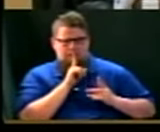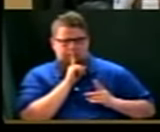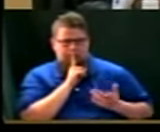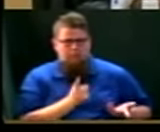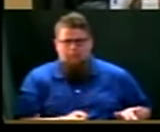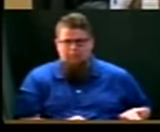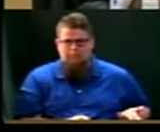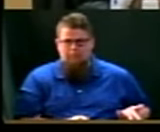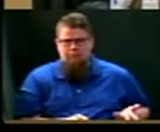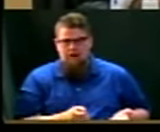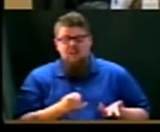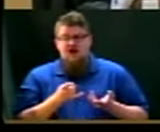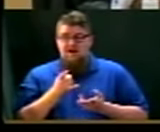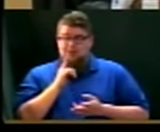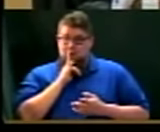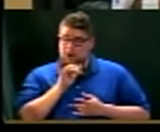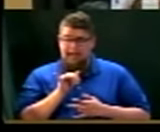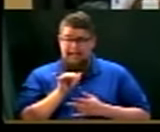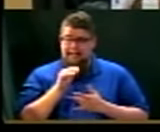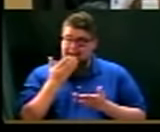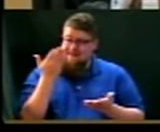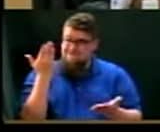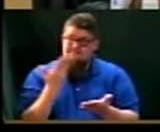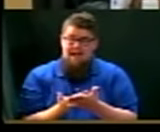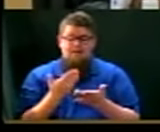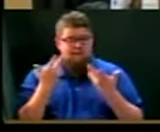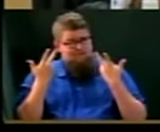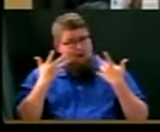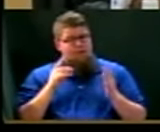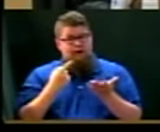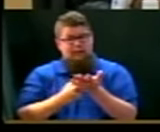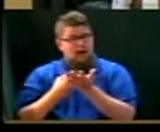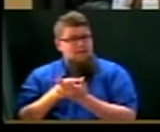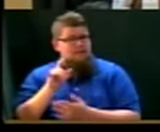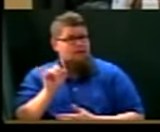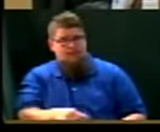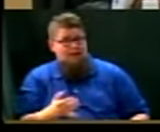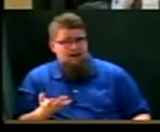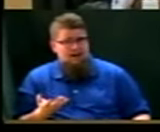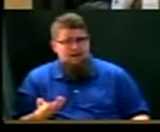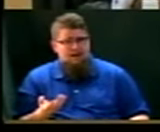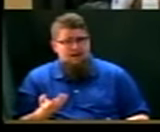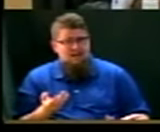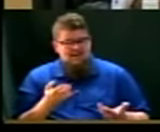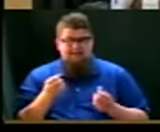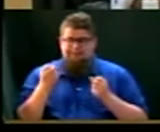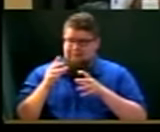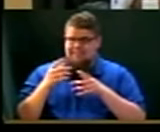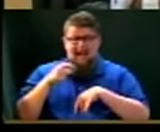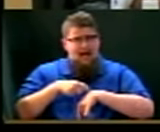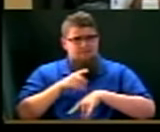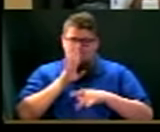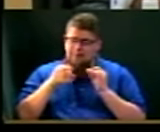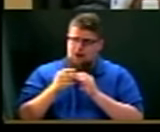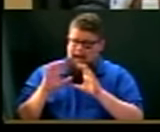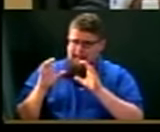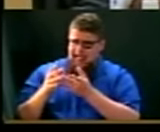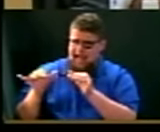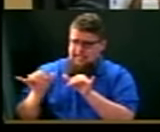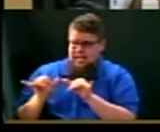And the fact of the matter is, it has been addressed in class size with some of